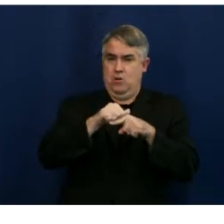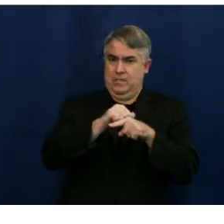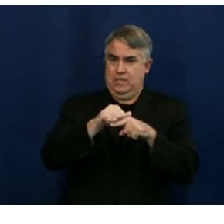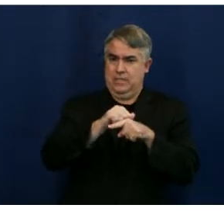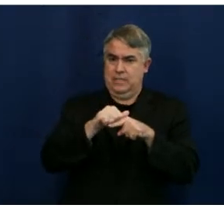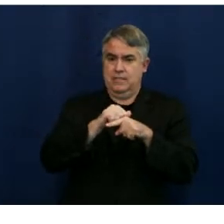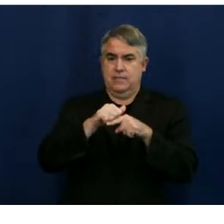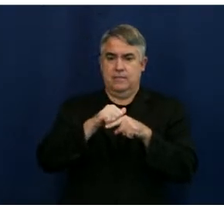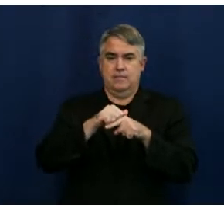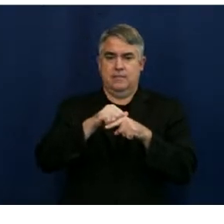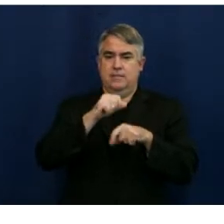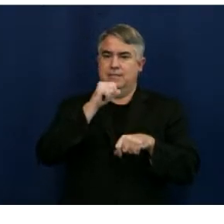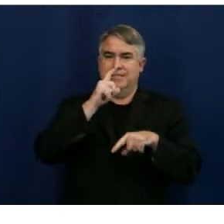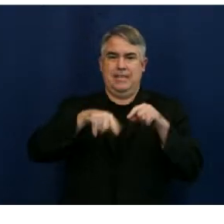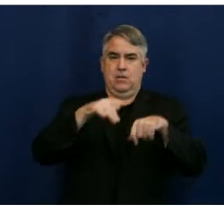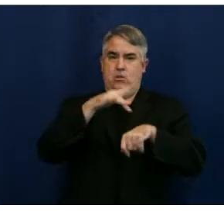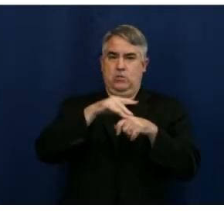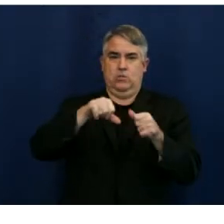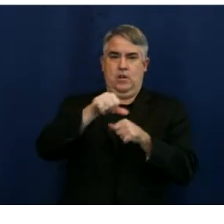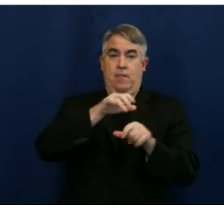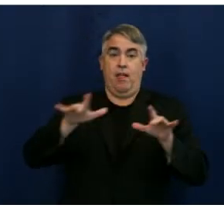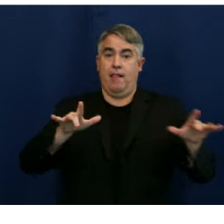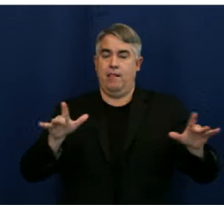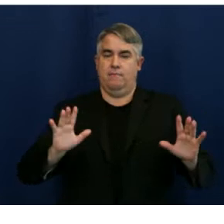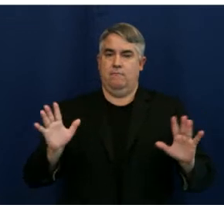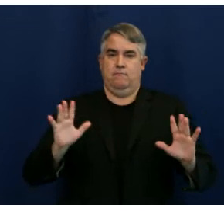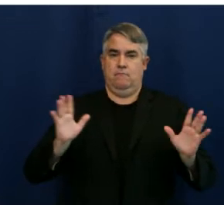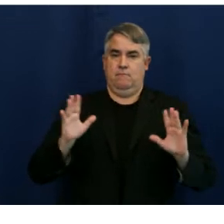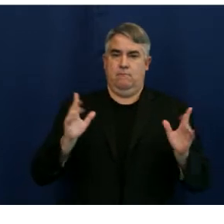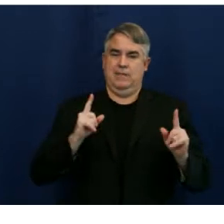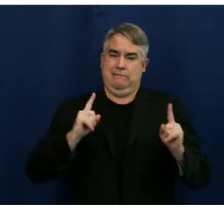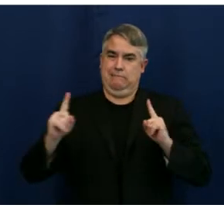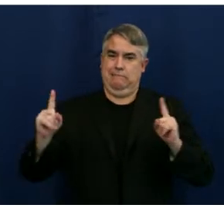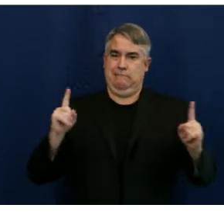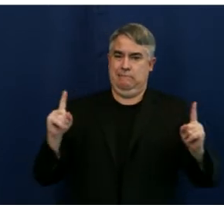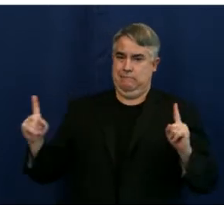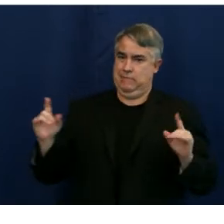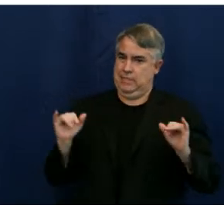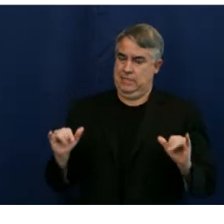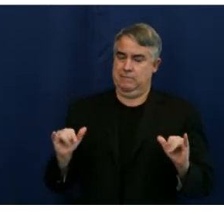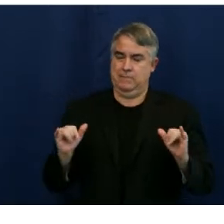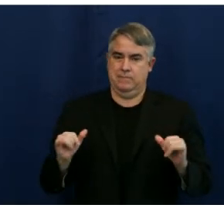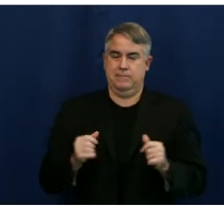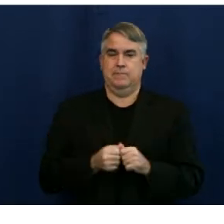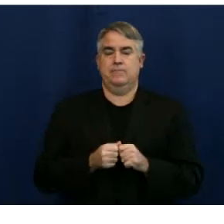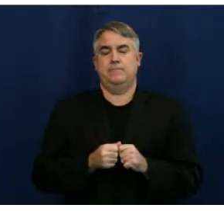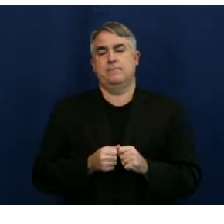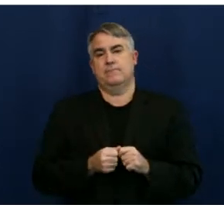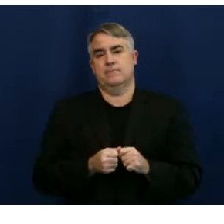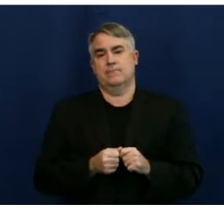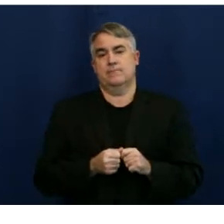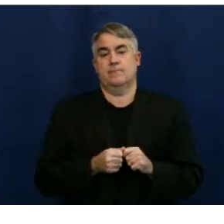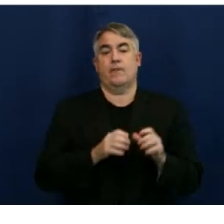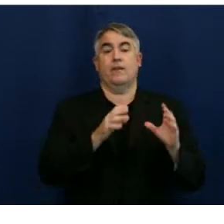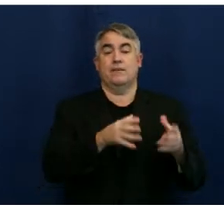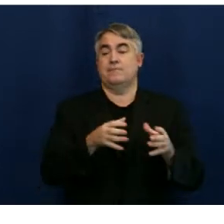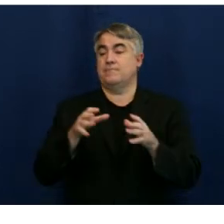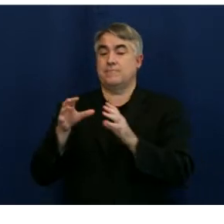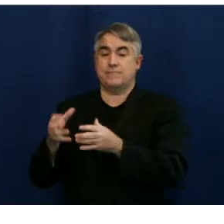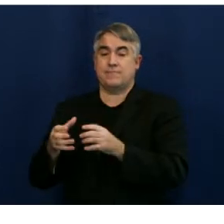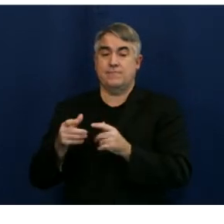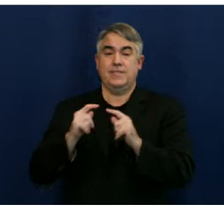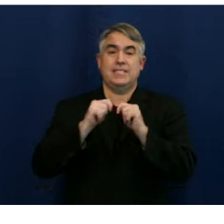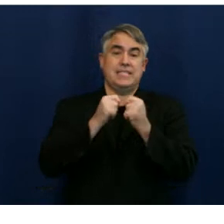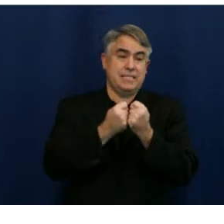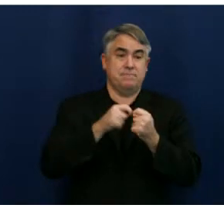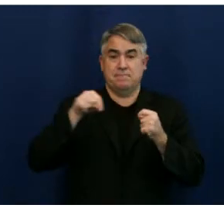participants and they maintain their 6-foot physical distancing. Intra-team operations are allowable for those entities in the purple tier.